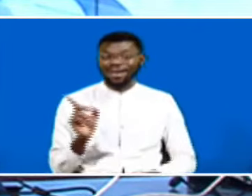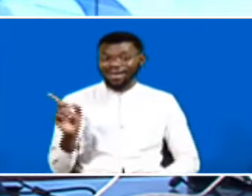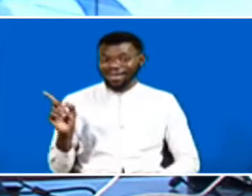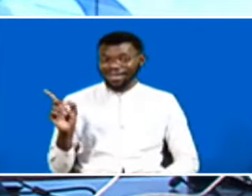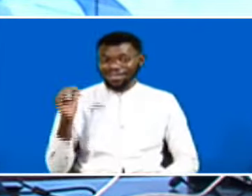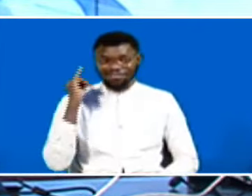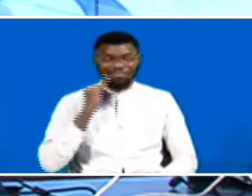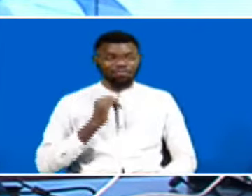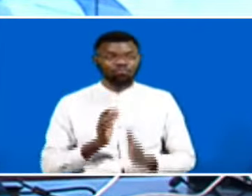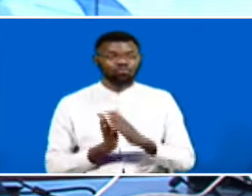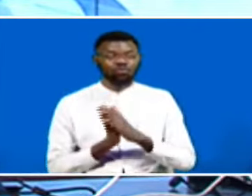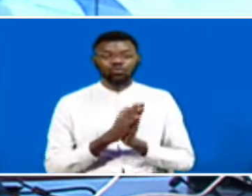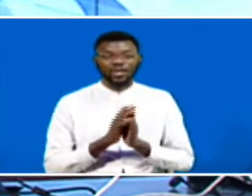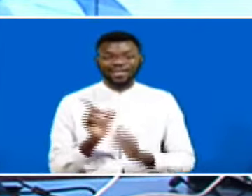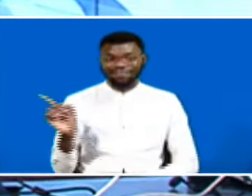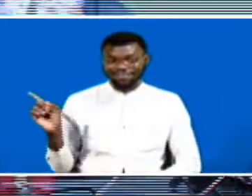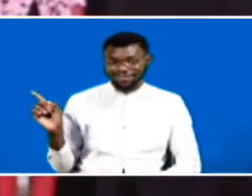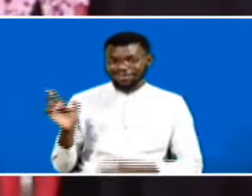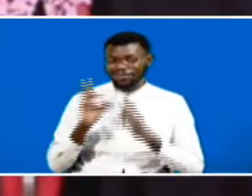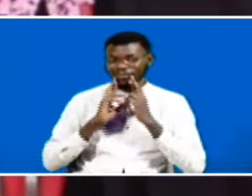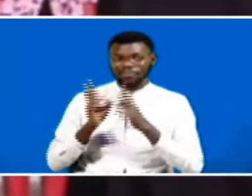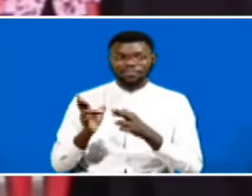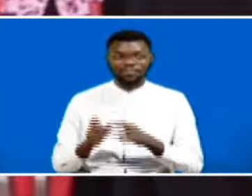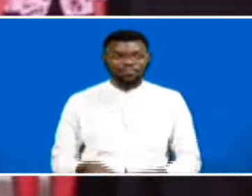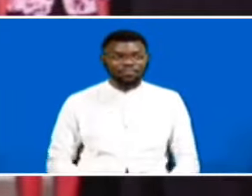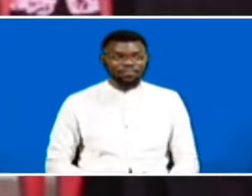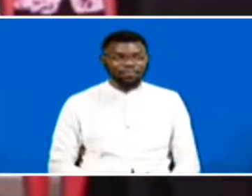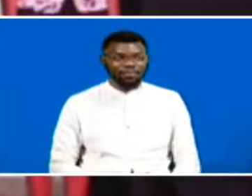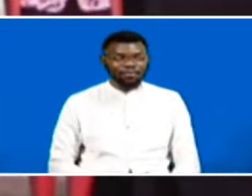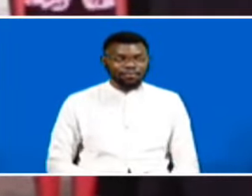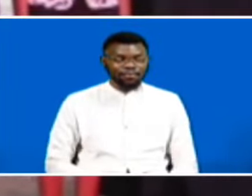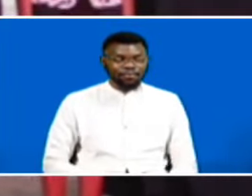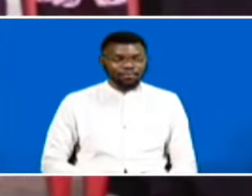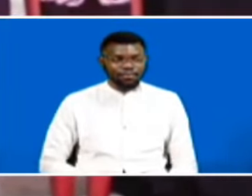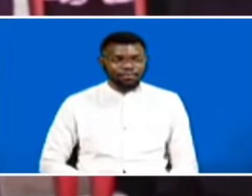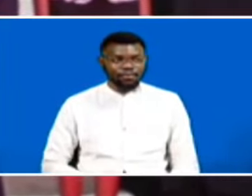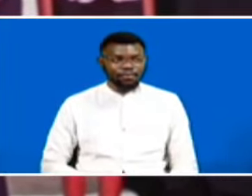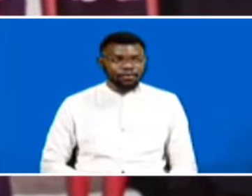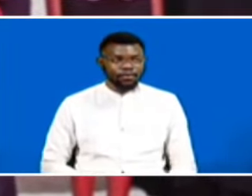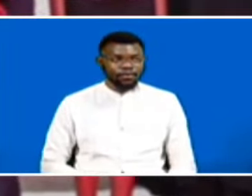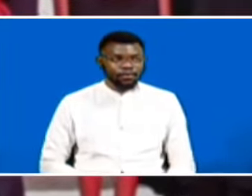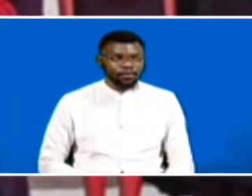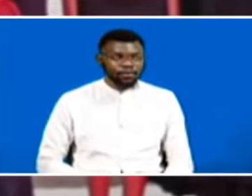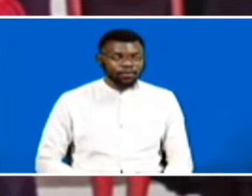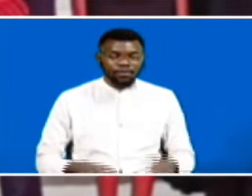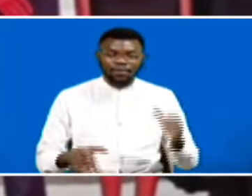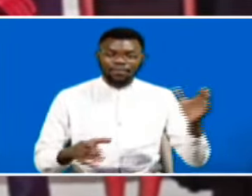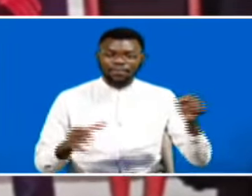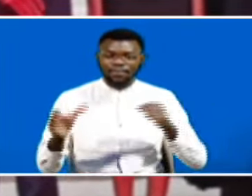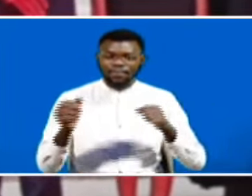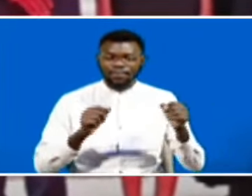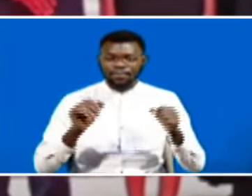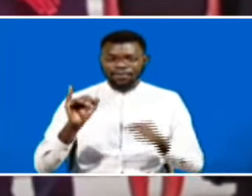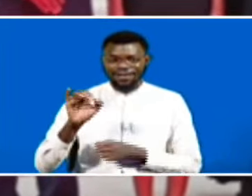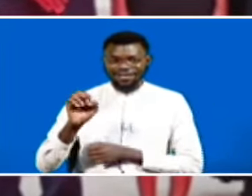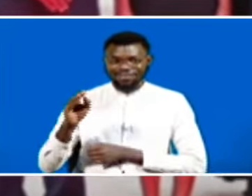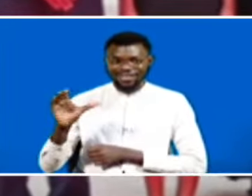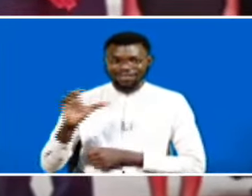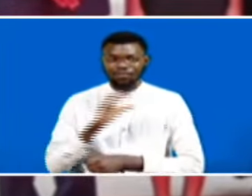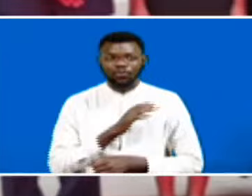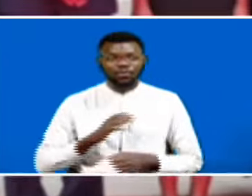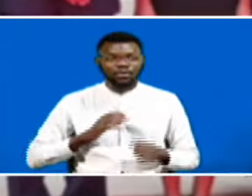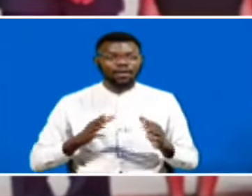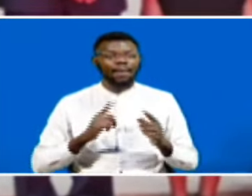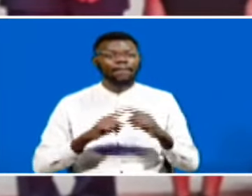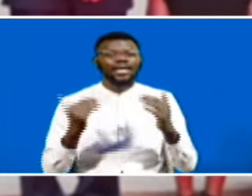that exclusive report. 5 years since they assumed office to recruit new IEBC commissioners, but their